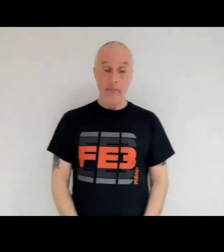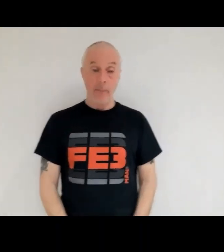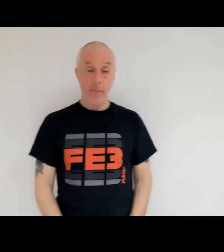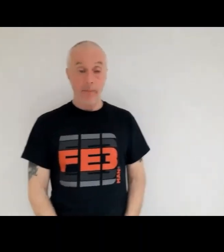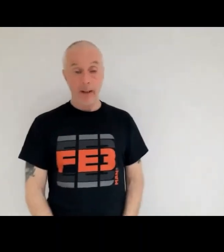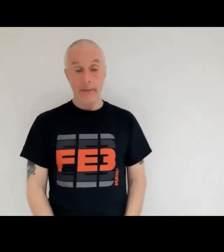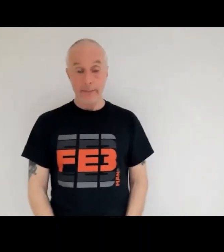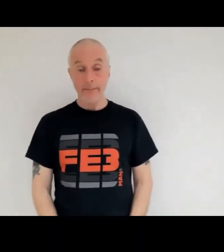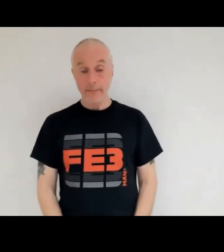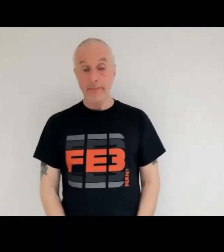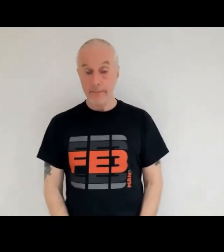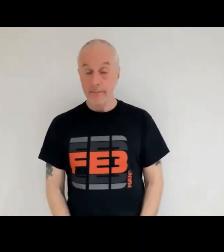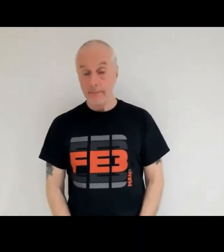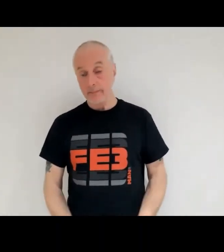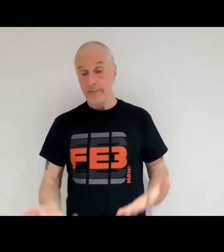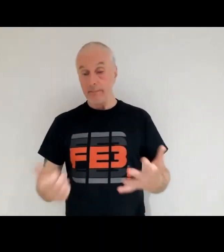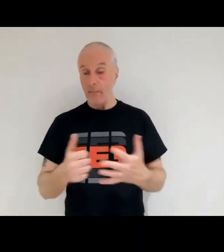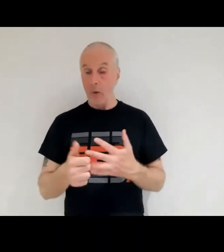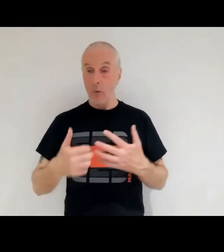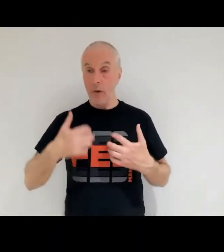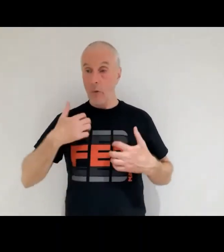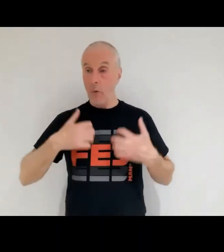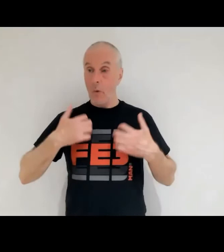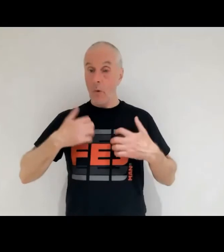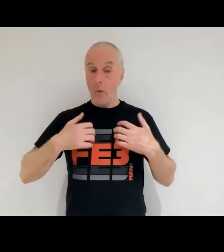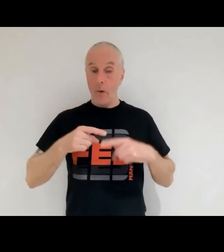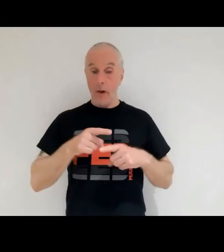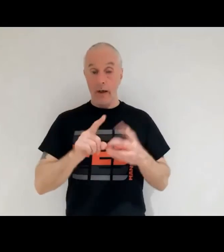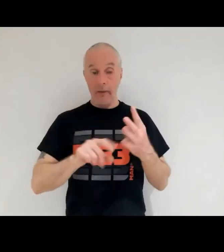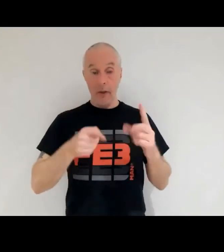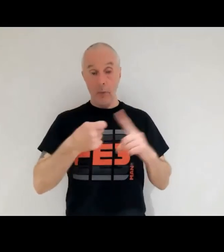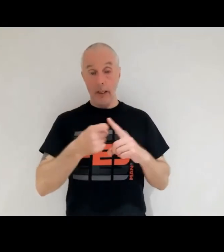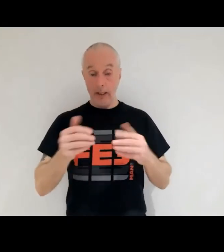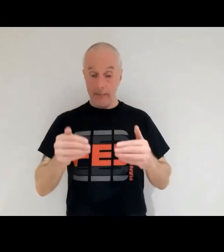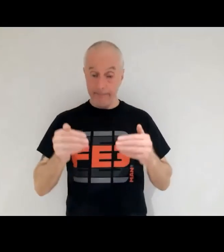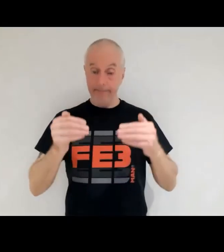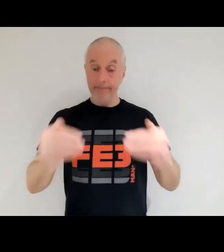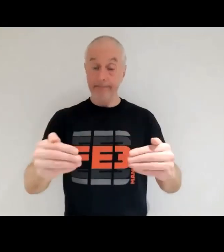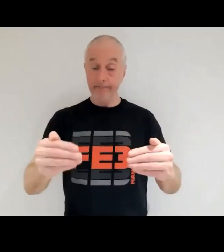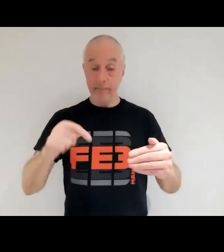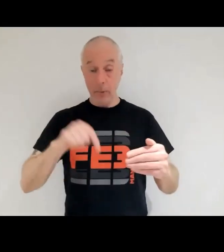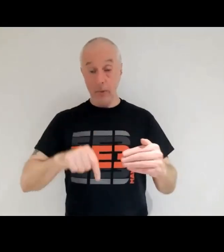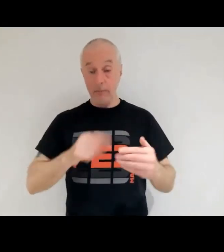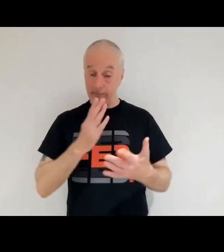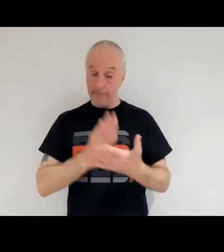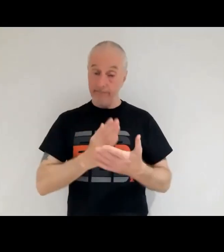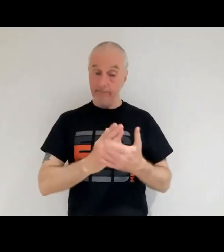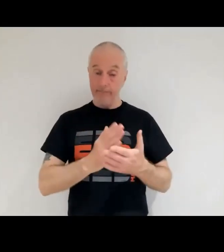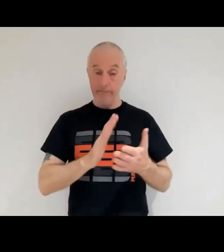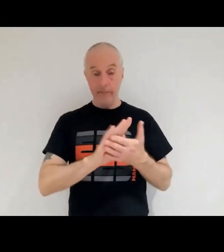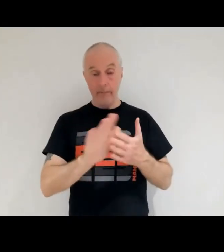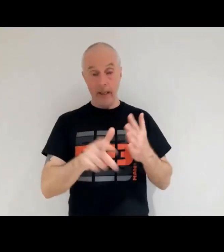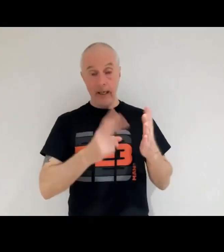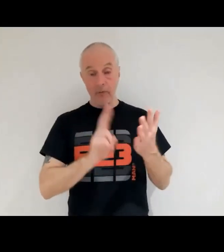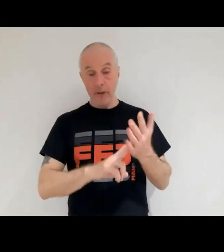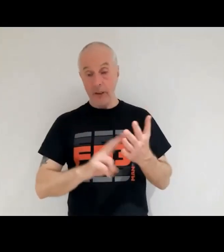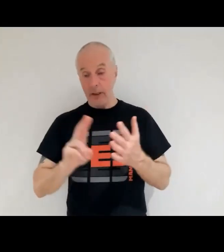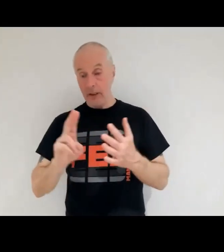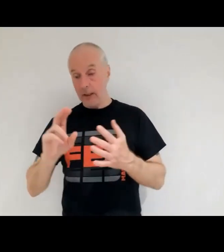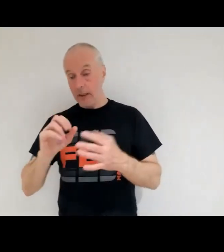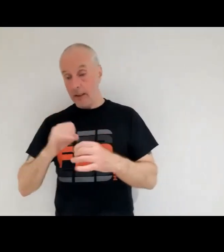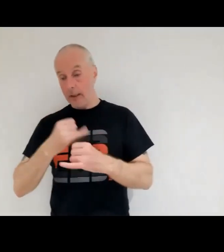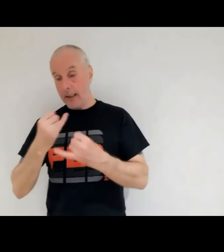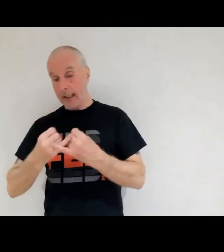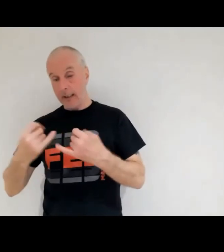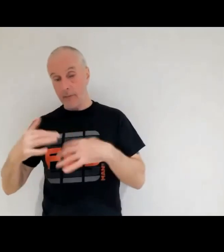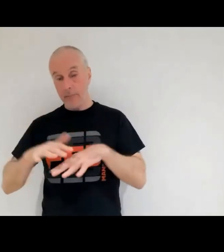Thank you, Tommy. Yeah, it's always really interesting. A lot of people claim that the UK is at the forefront, but I think on this particular occasion, I think you're absolutely right. We have